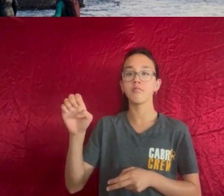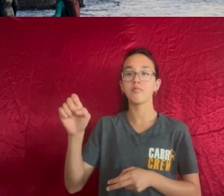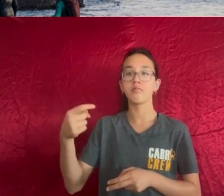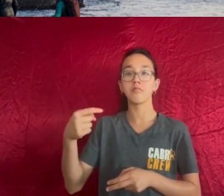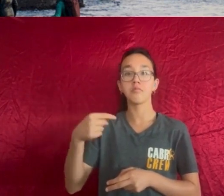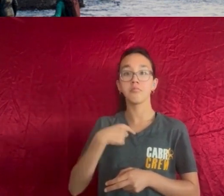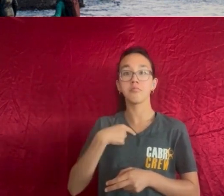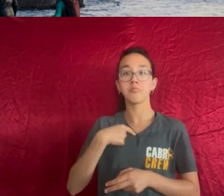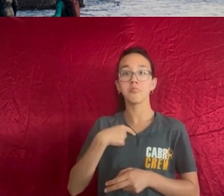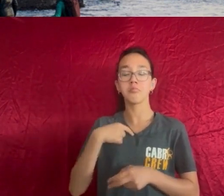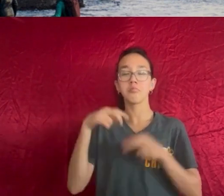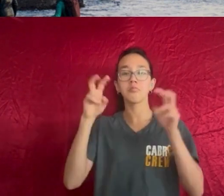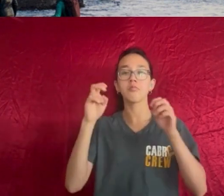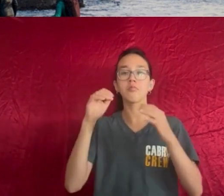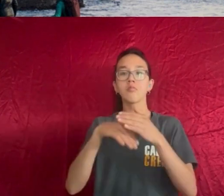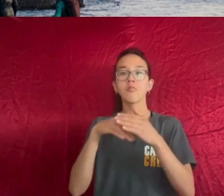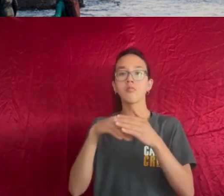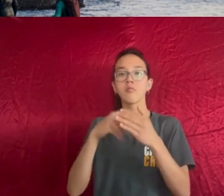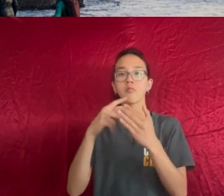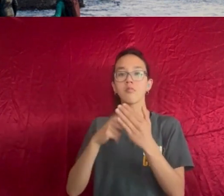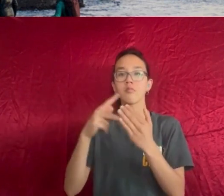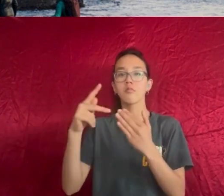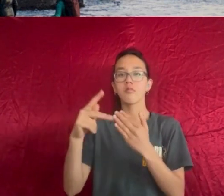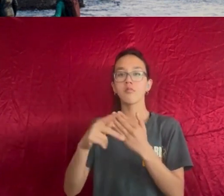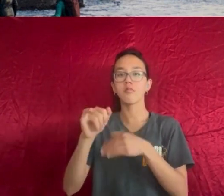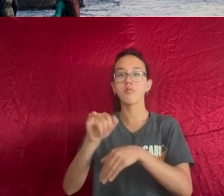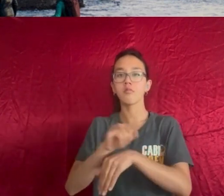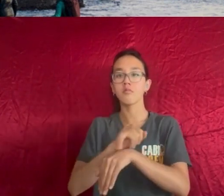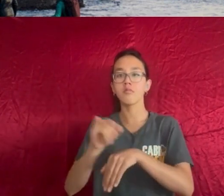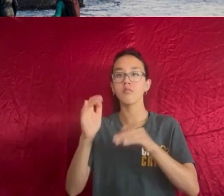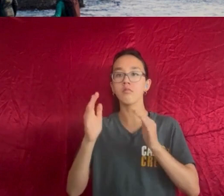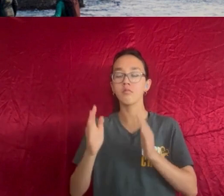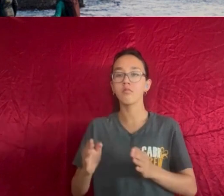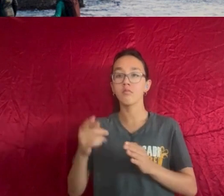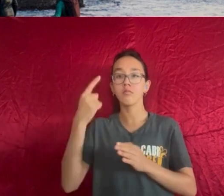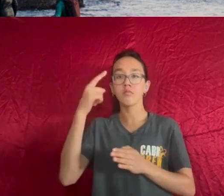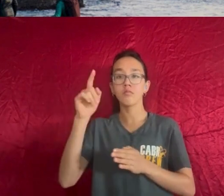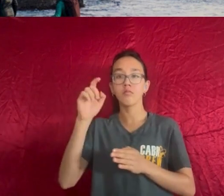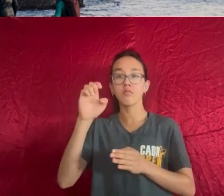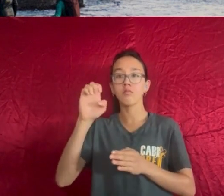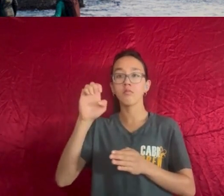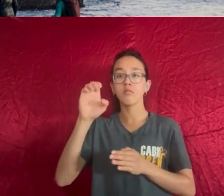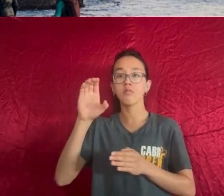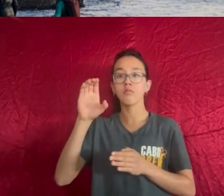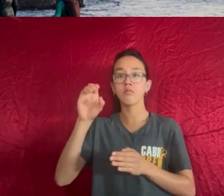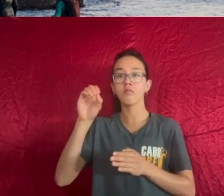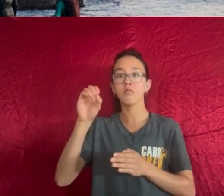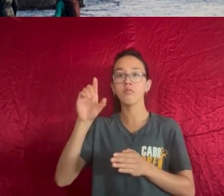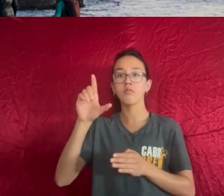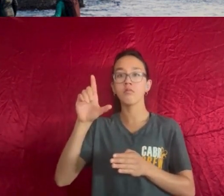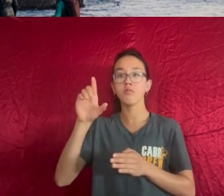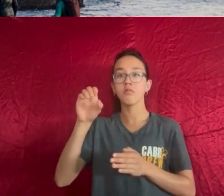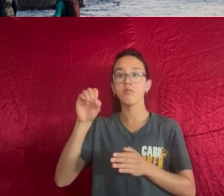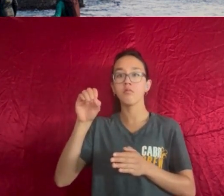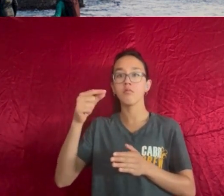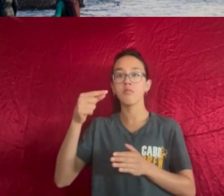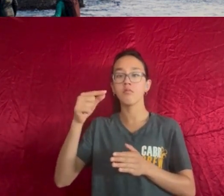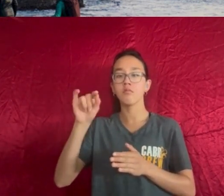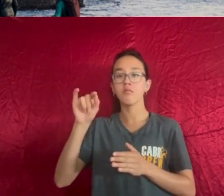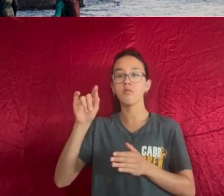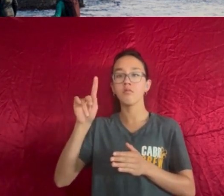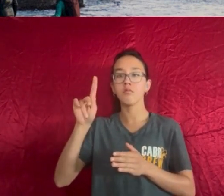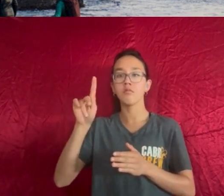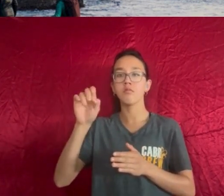and I'm the Accessibility Programming Intern for EcoLogik.